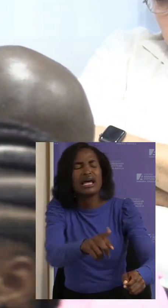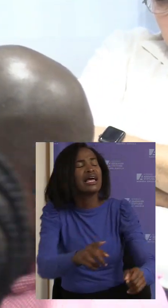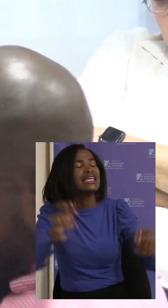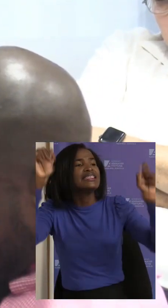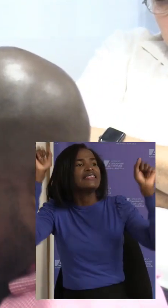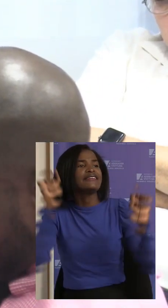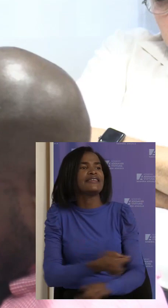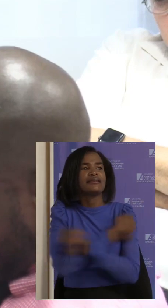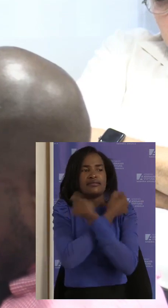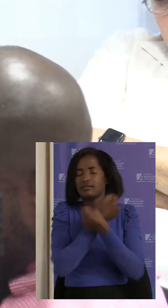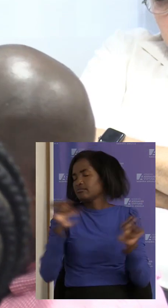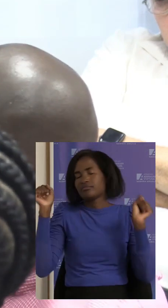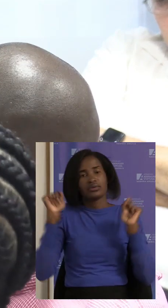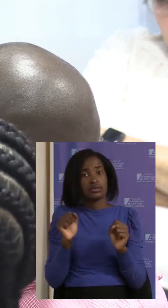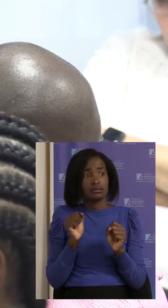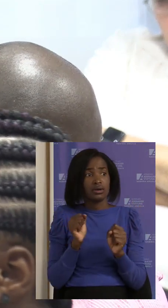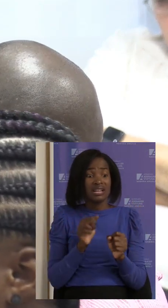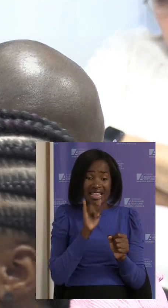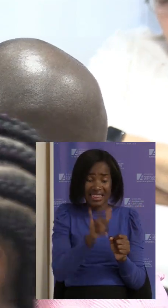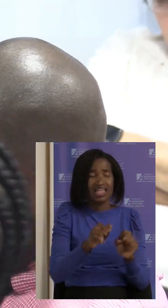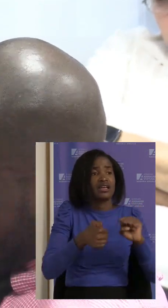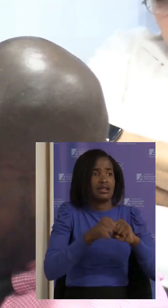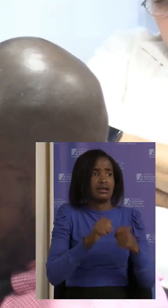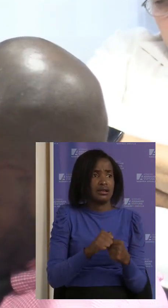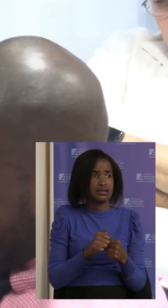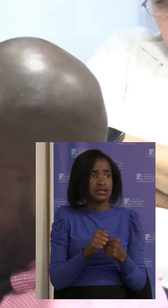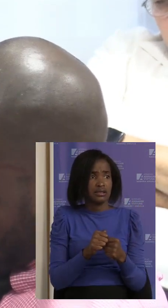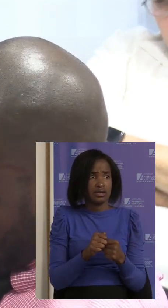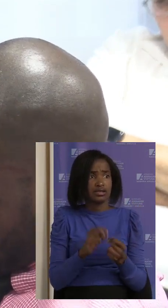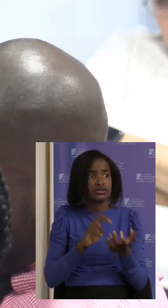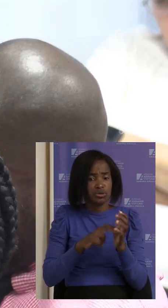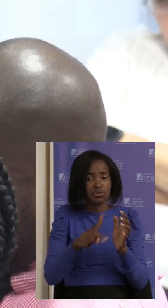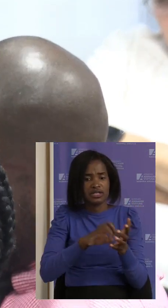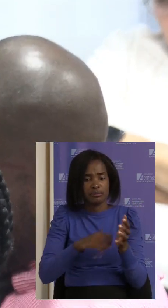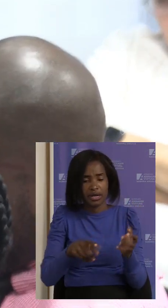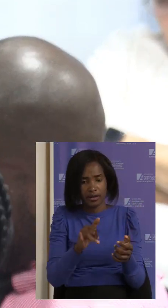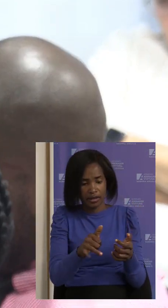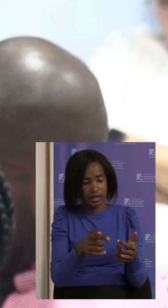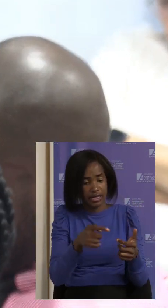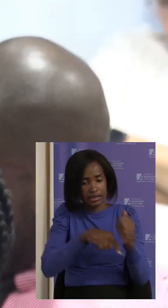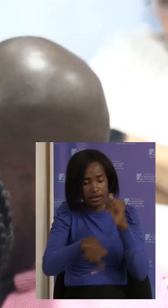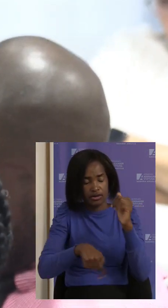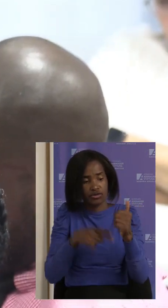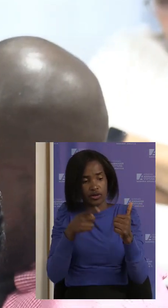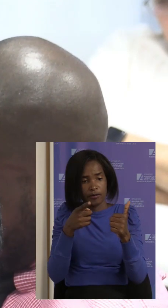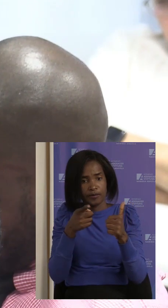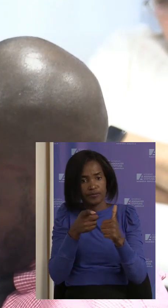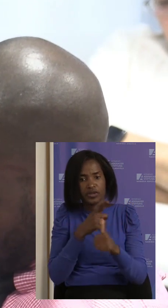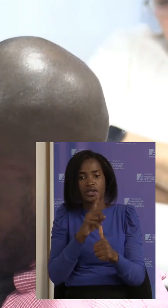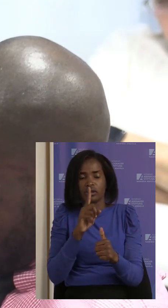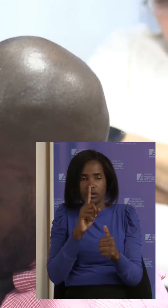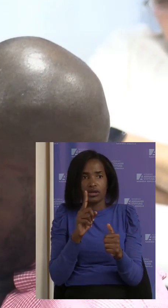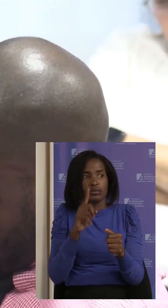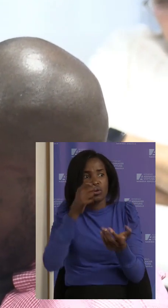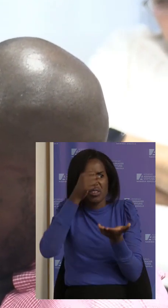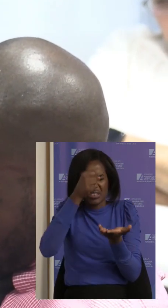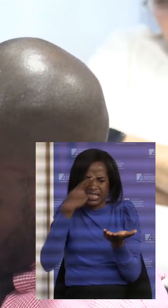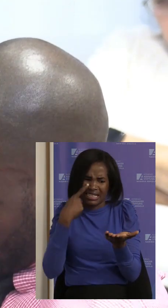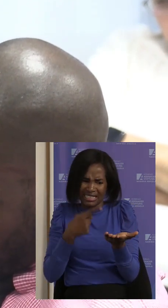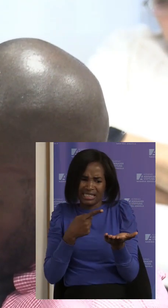individual the learners. So that's a very challenging, already that we need to address as a country. Also looking at the budget that we are